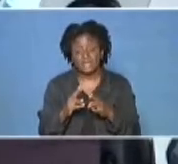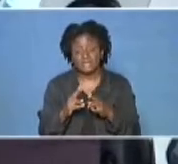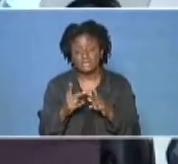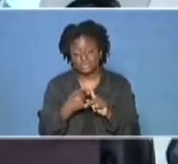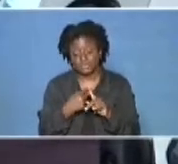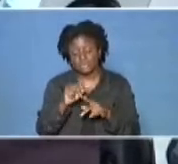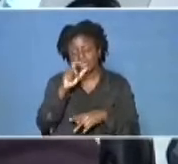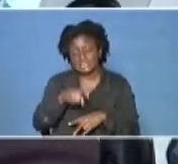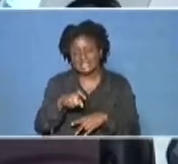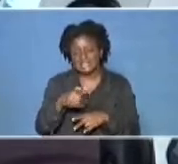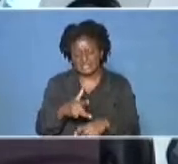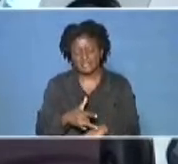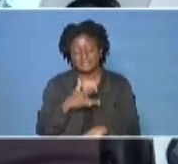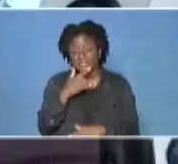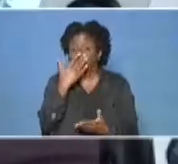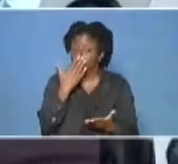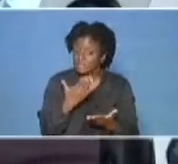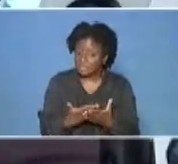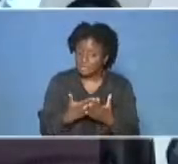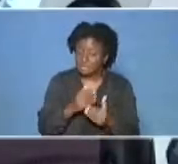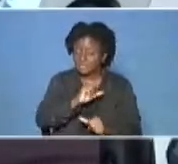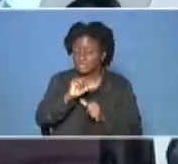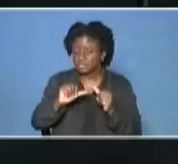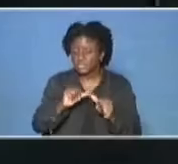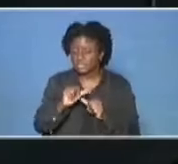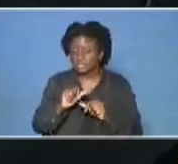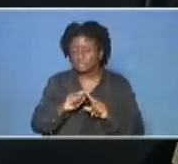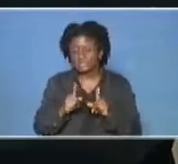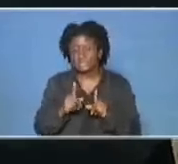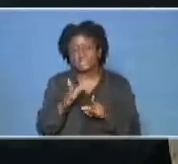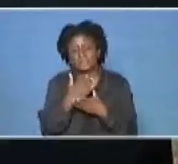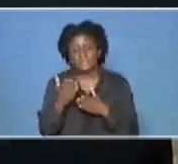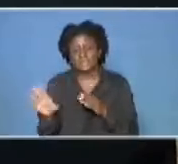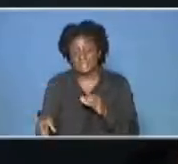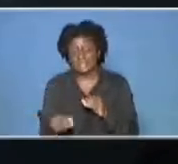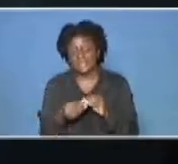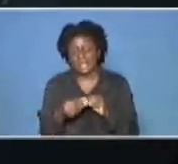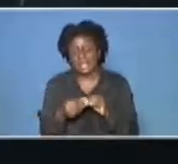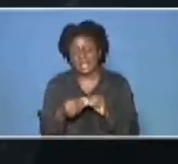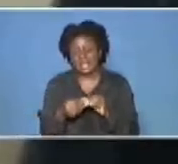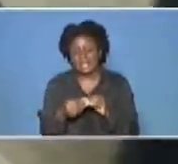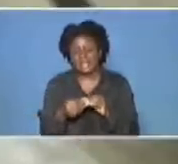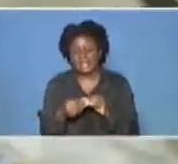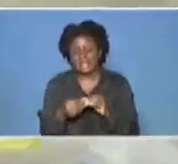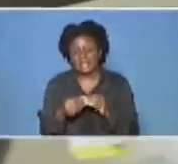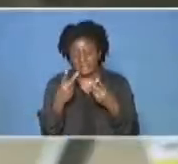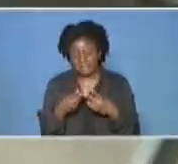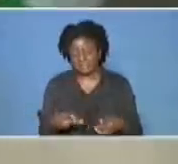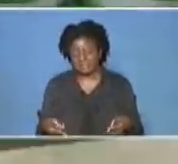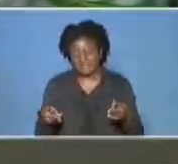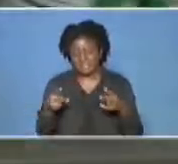feel-good situation, but it really is something that adds tangibly to the